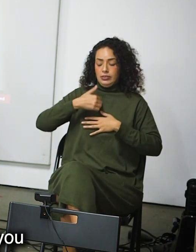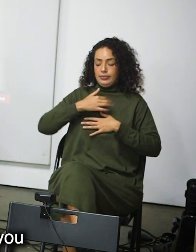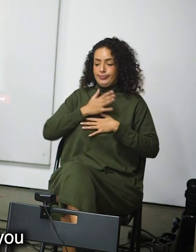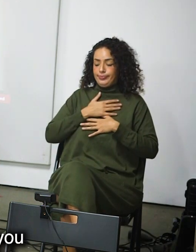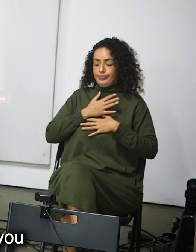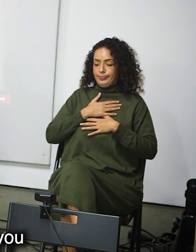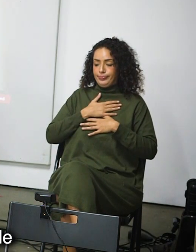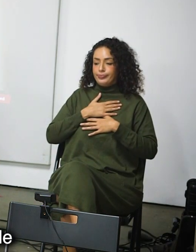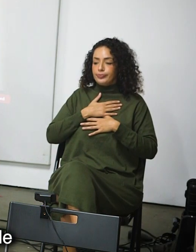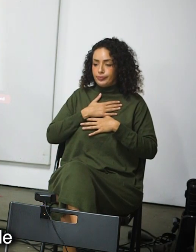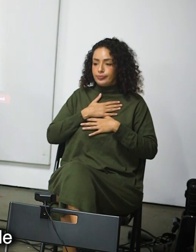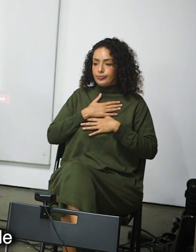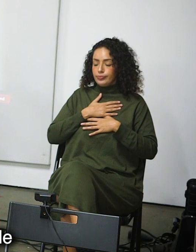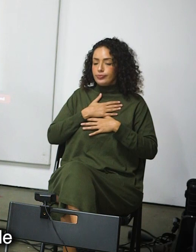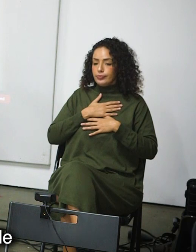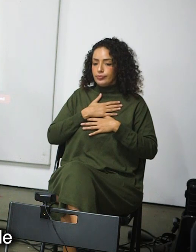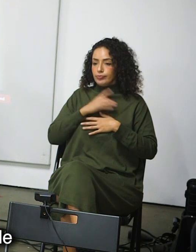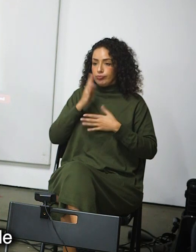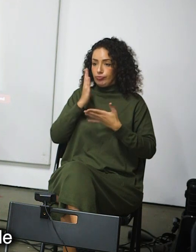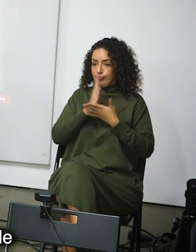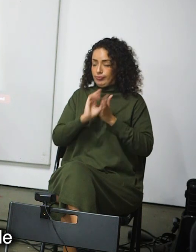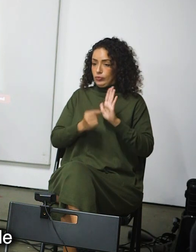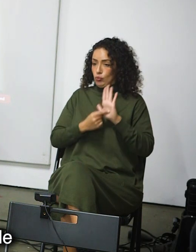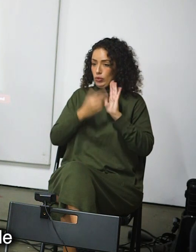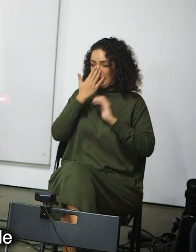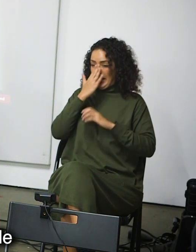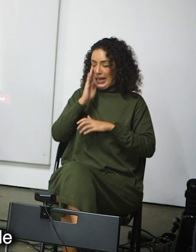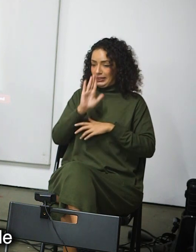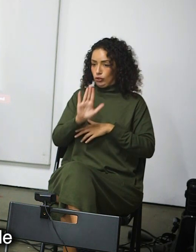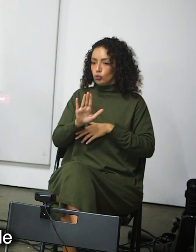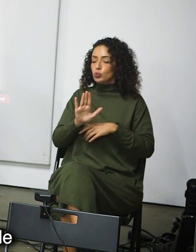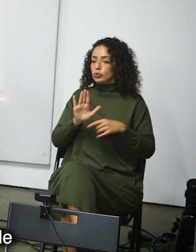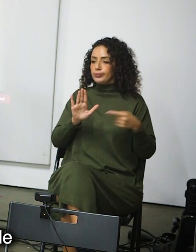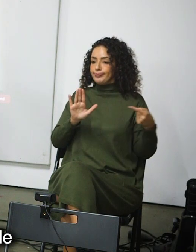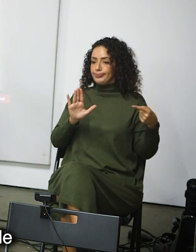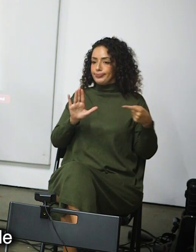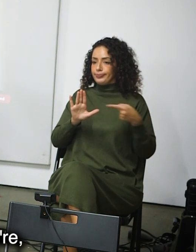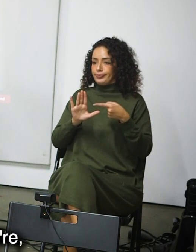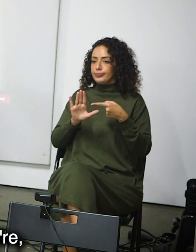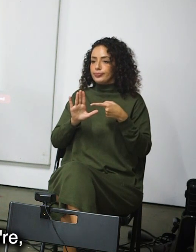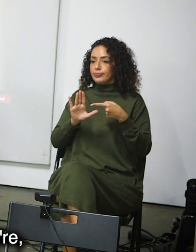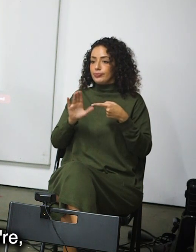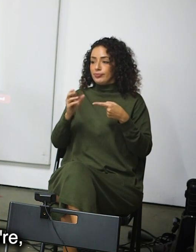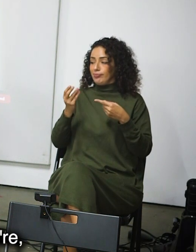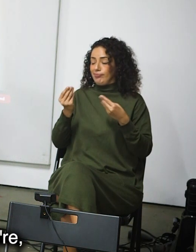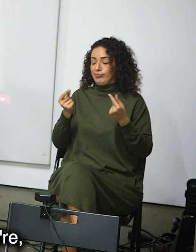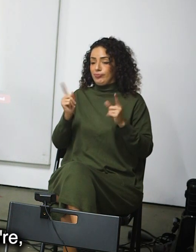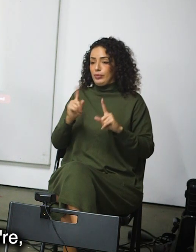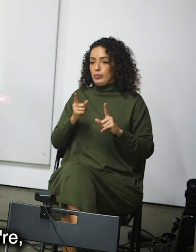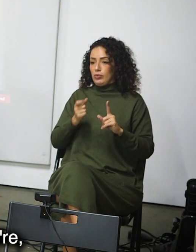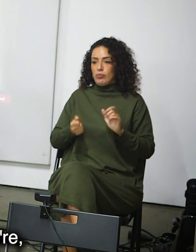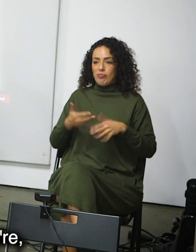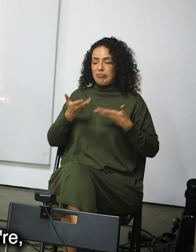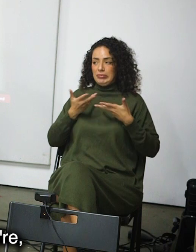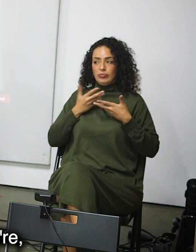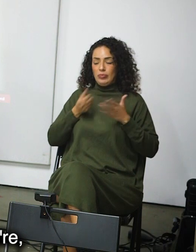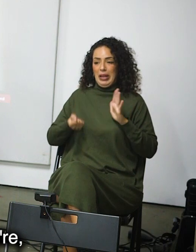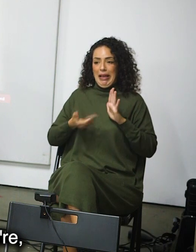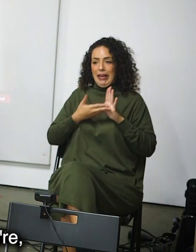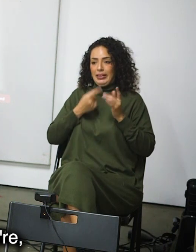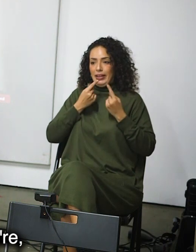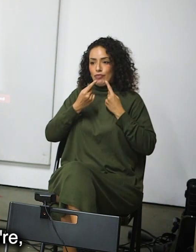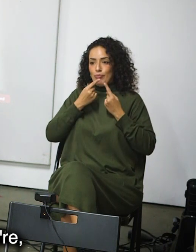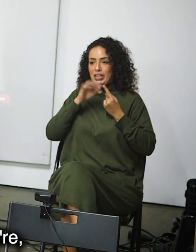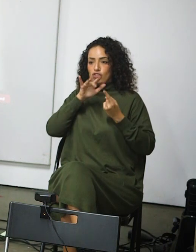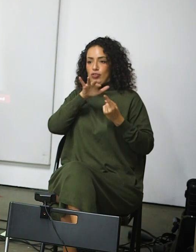that part of this is about like the attitude, because people quite often don't put that information on their website because they're worried. They're like embarrassed